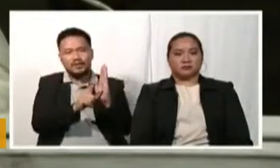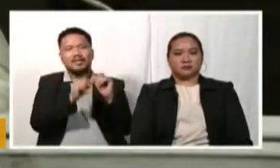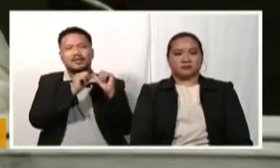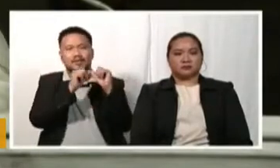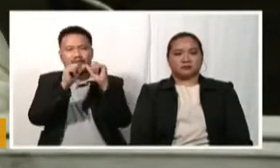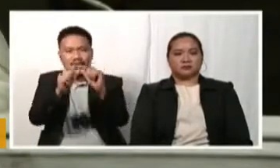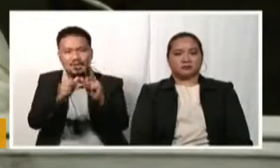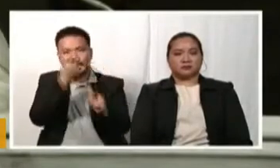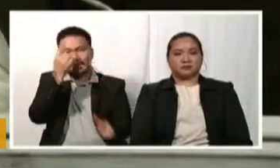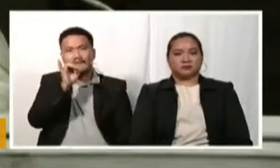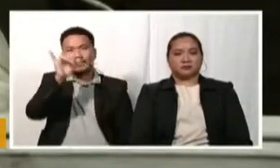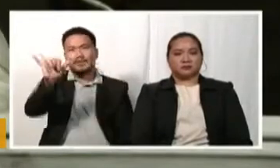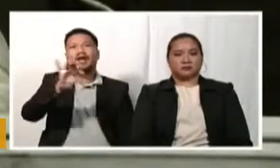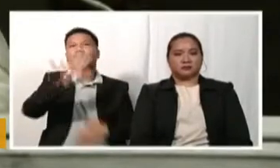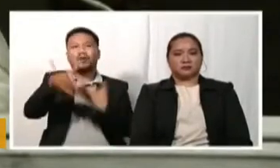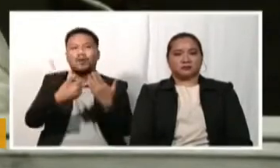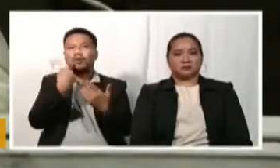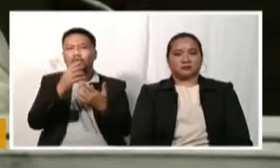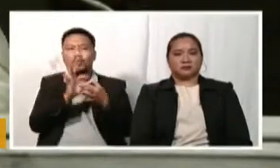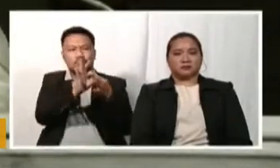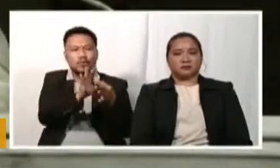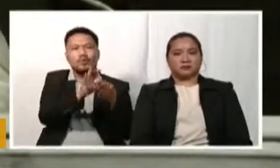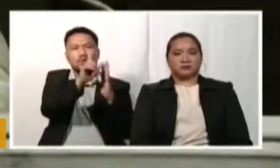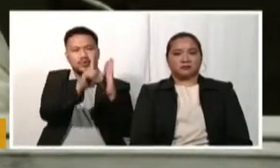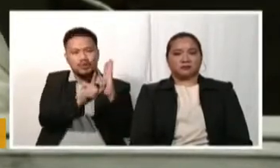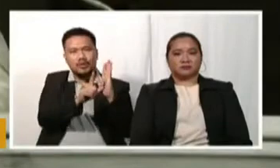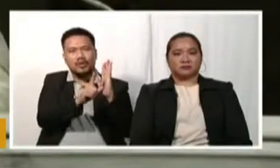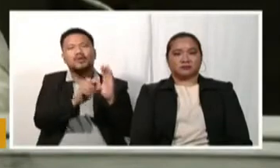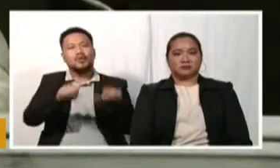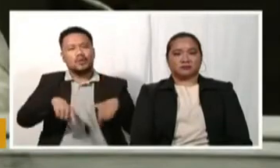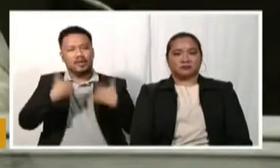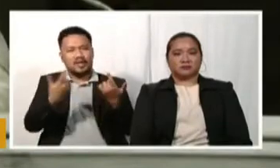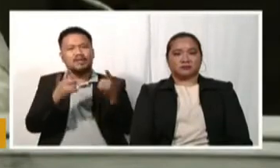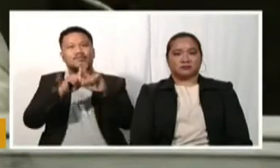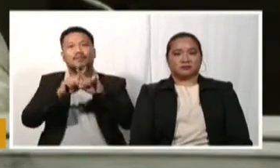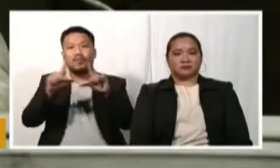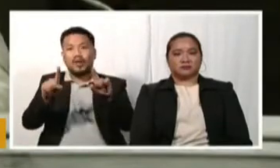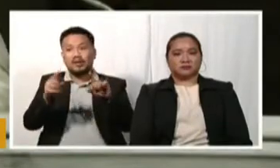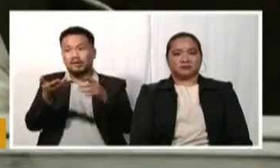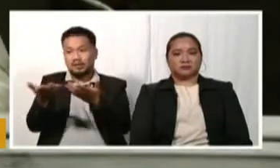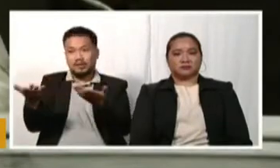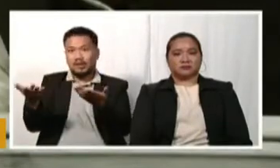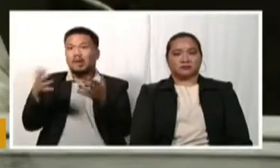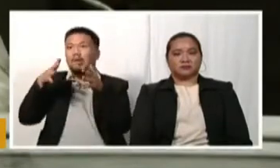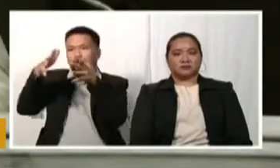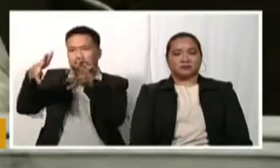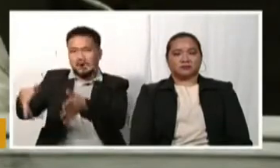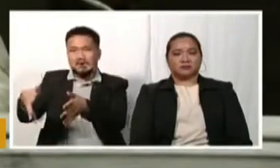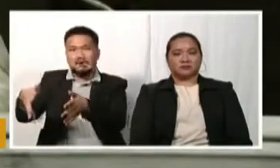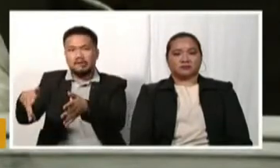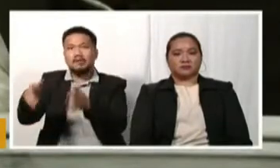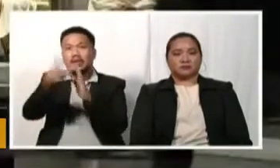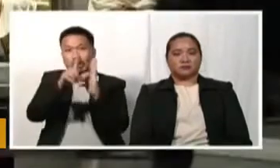who cling to her will live, but those will die who forsake her.